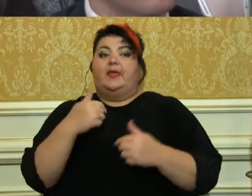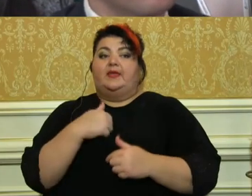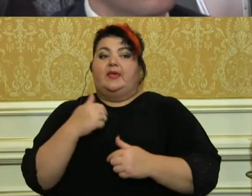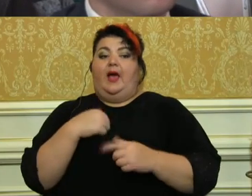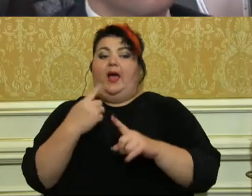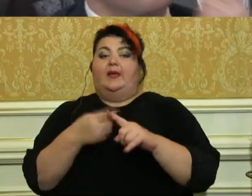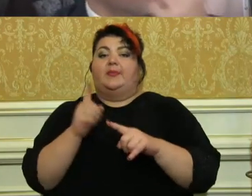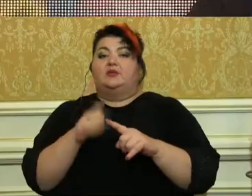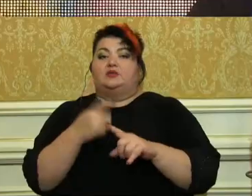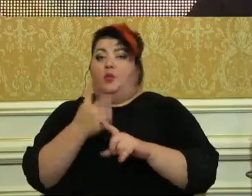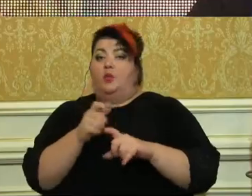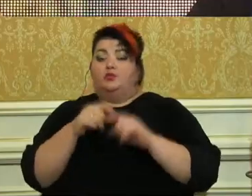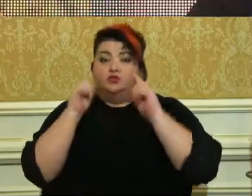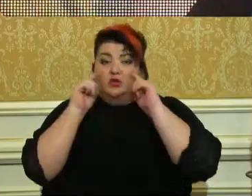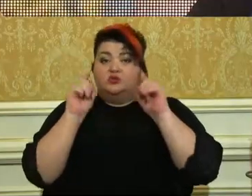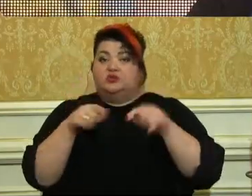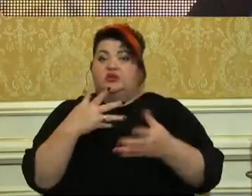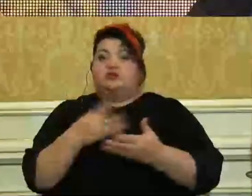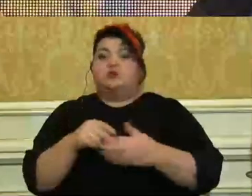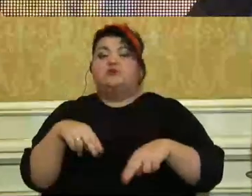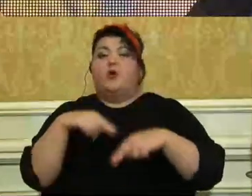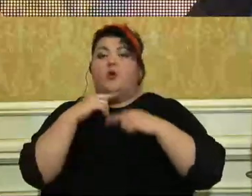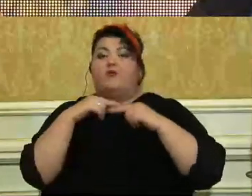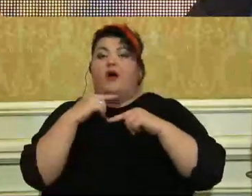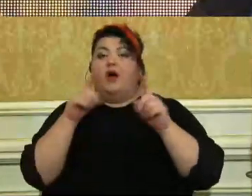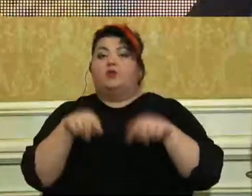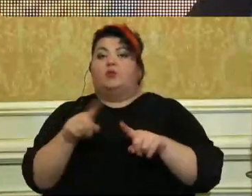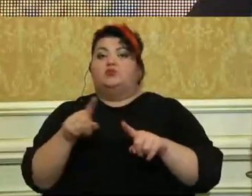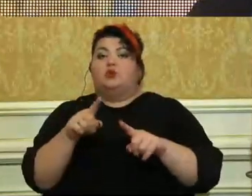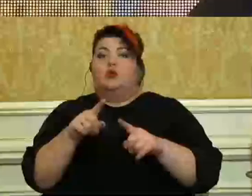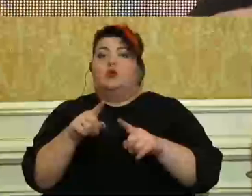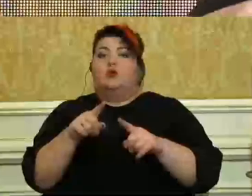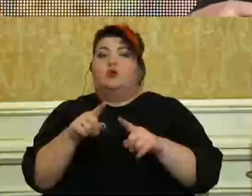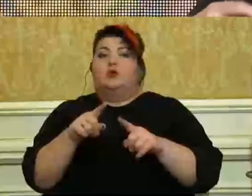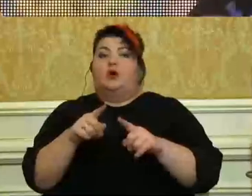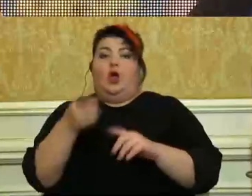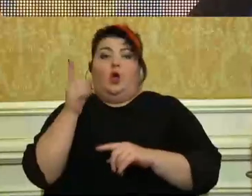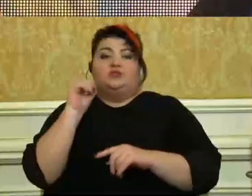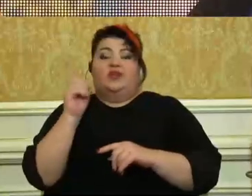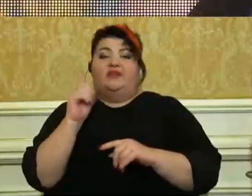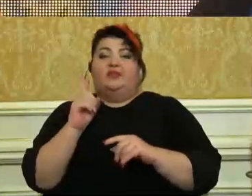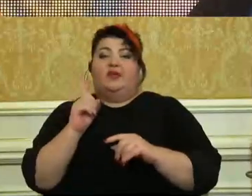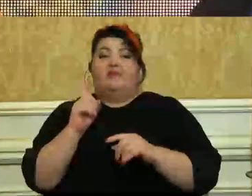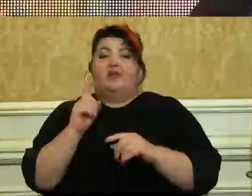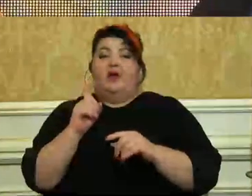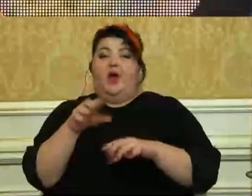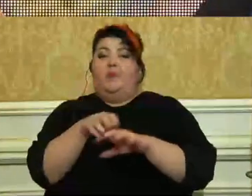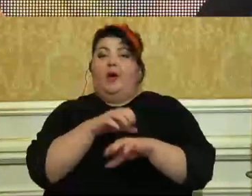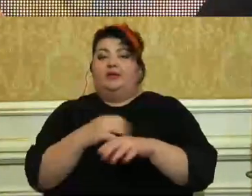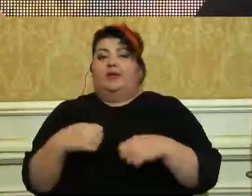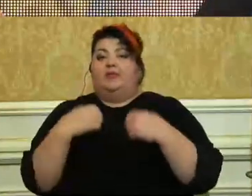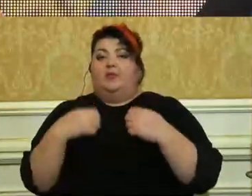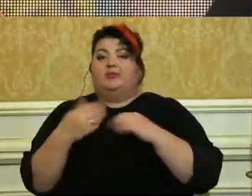aspect because conservative countries try to move back. United States